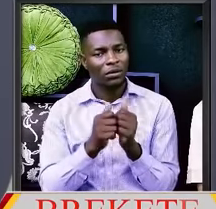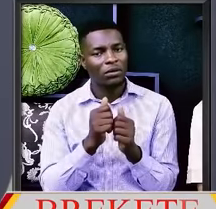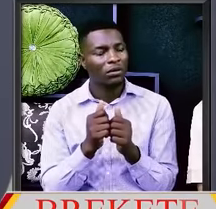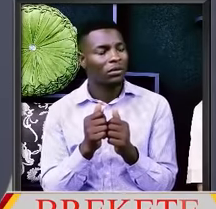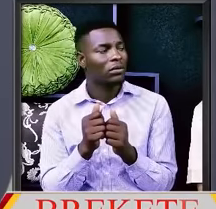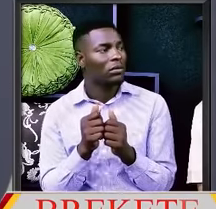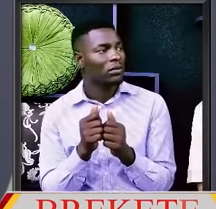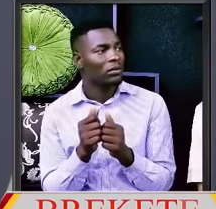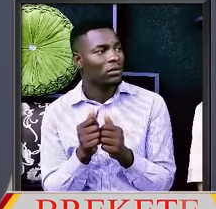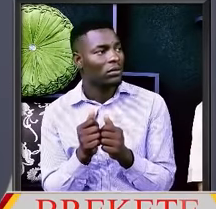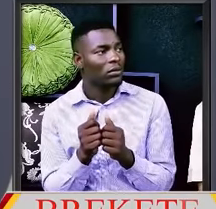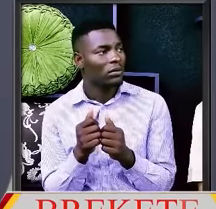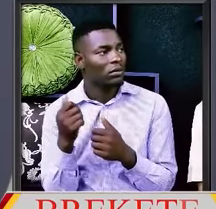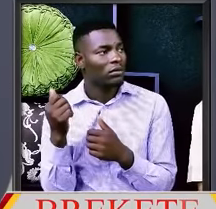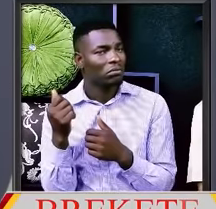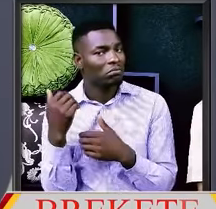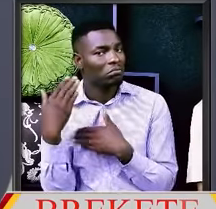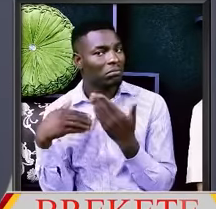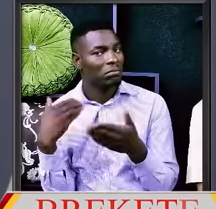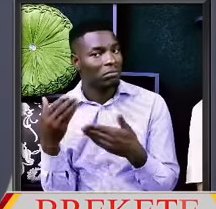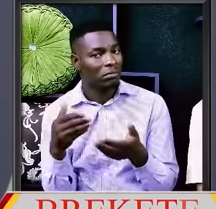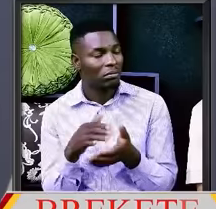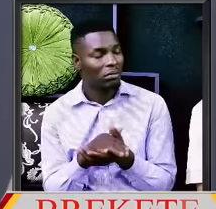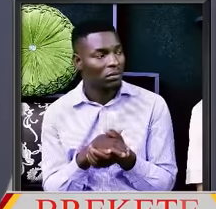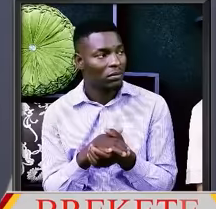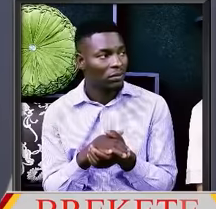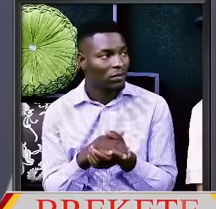Umihe or my kindred. Ameshi family.